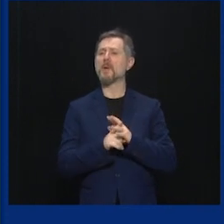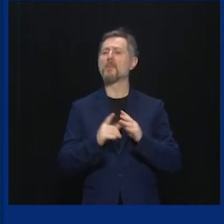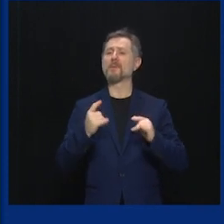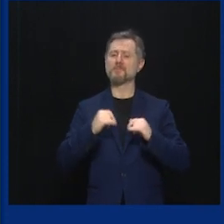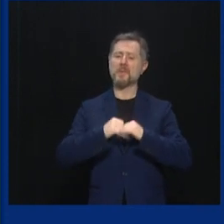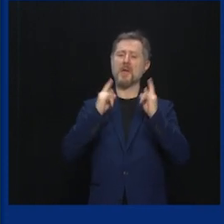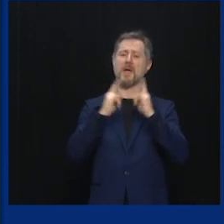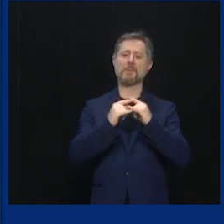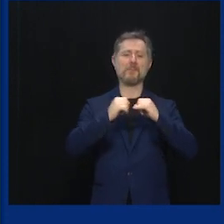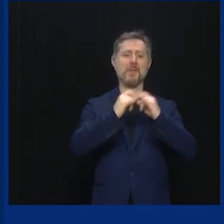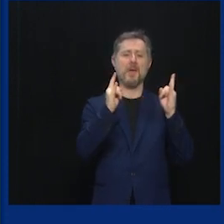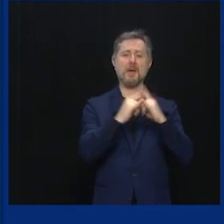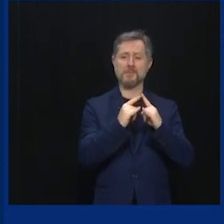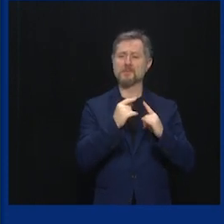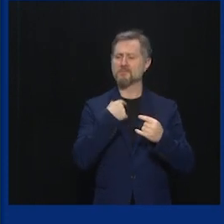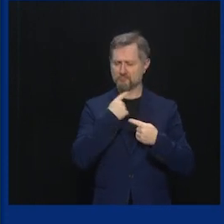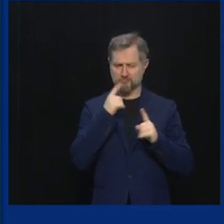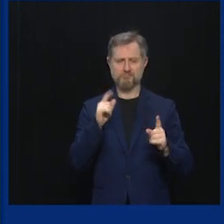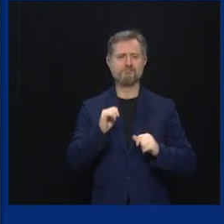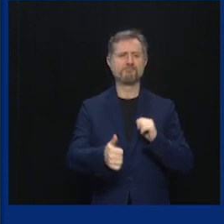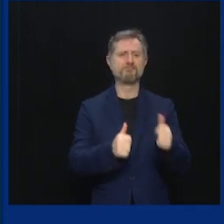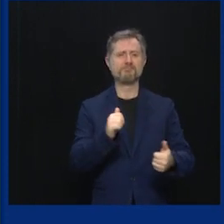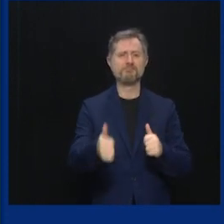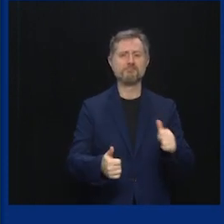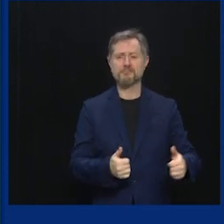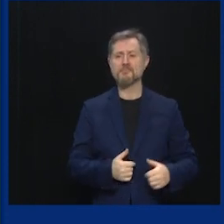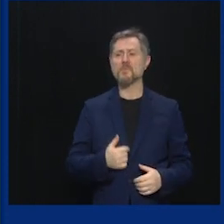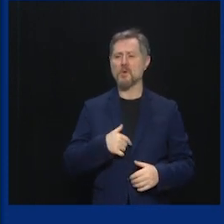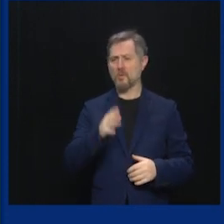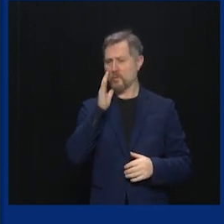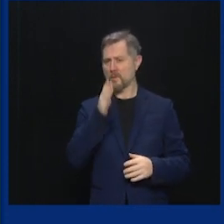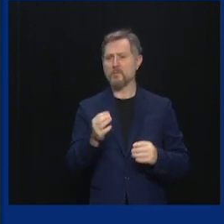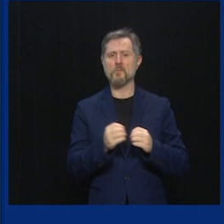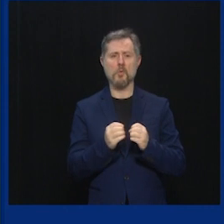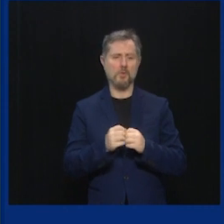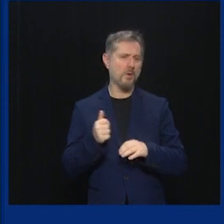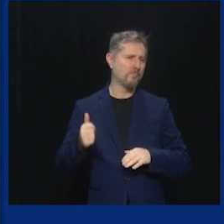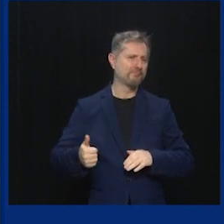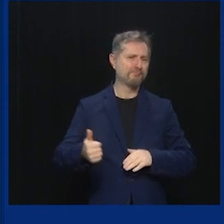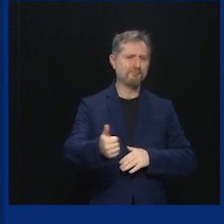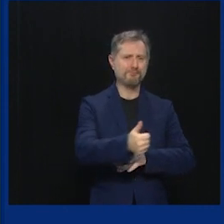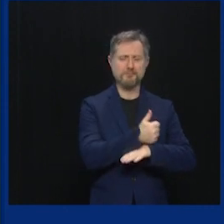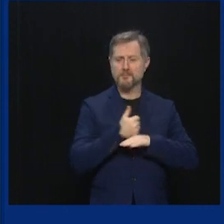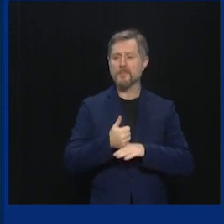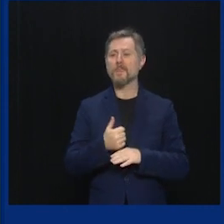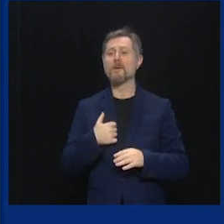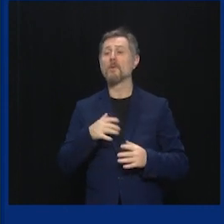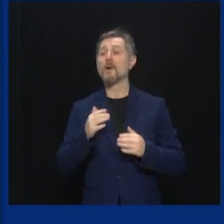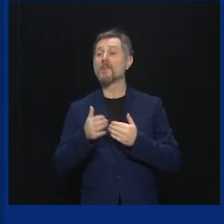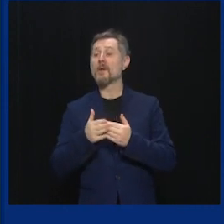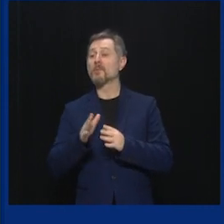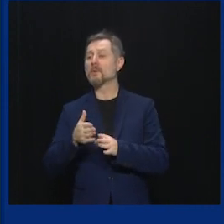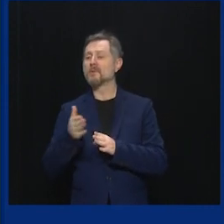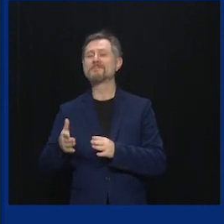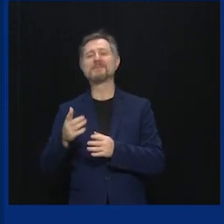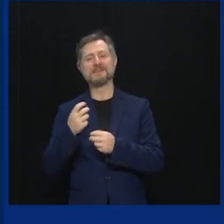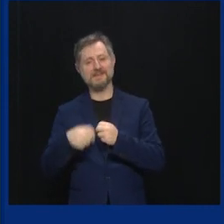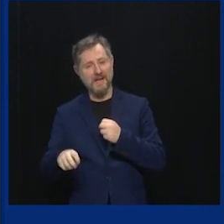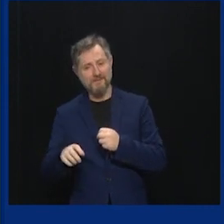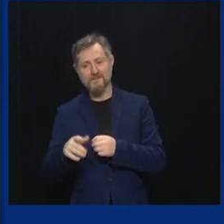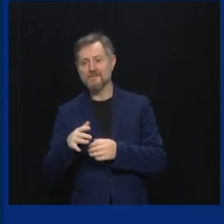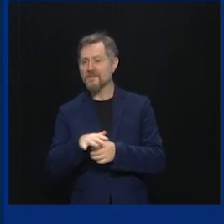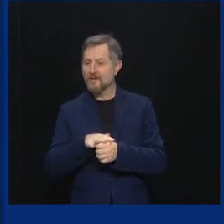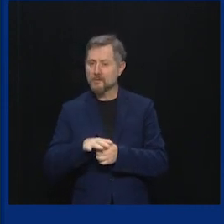be layering in more mass vaccination sites for other individuals. There are some tough areas. We have been very successful in many parts of our